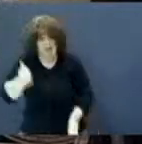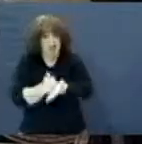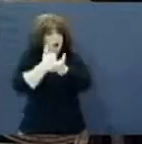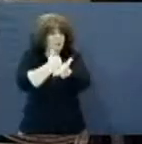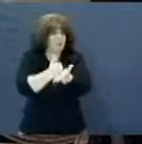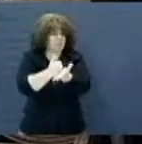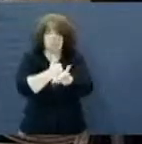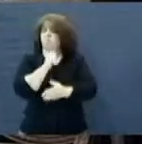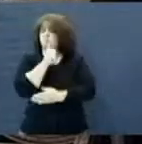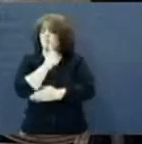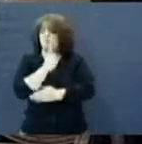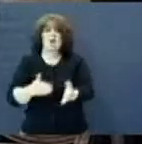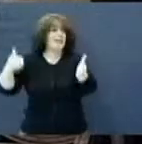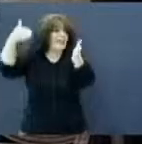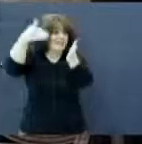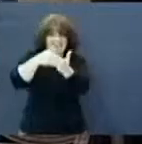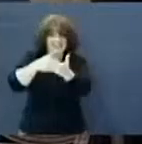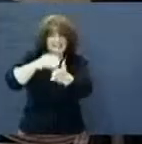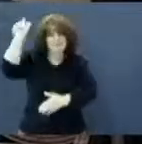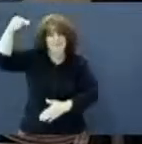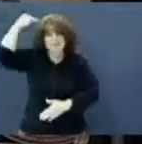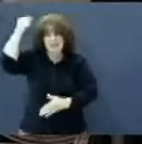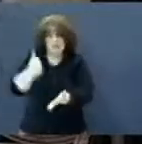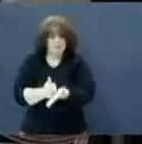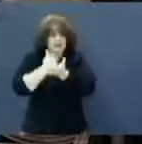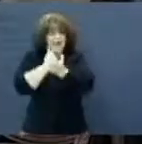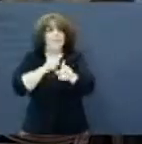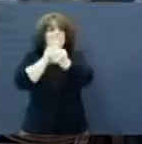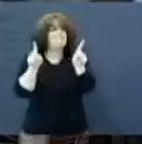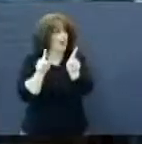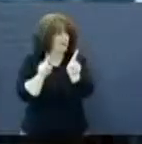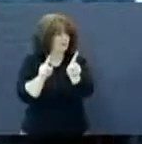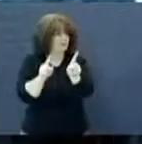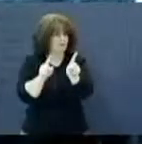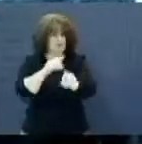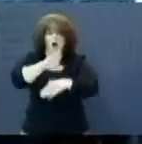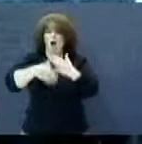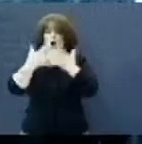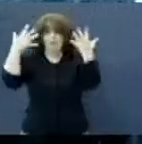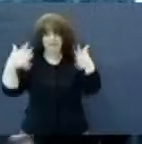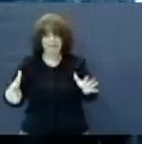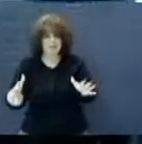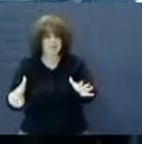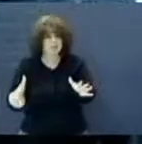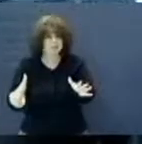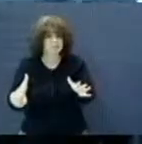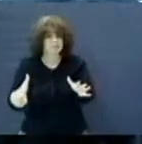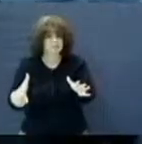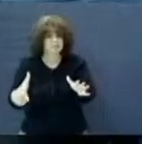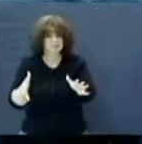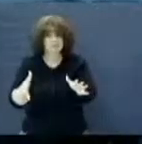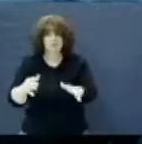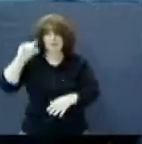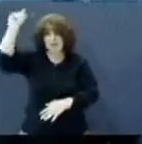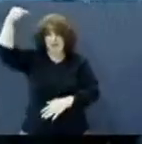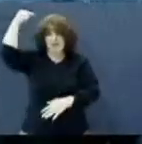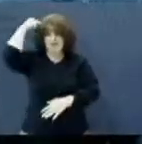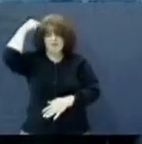against government assistance, but I want to tell you, when it's all said and done, they're going to run out of money one